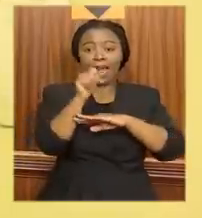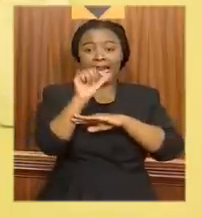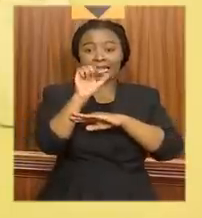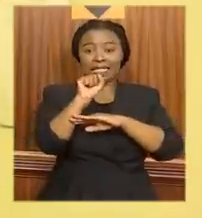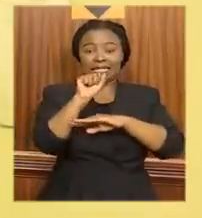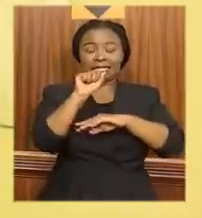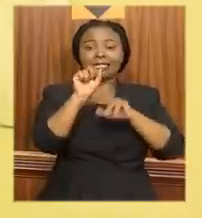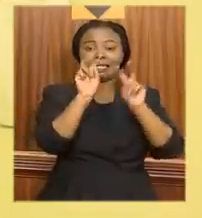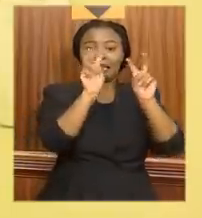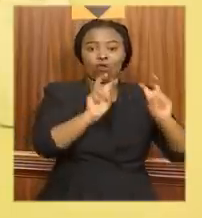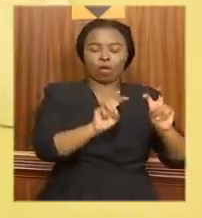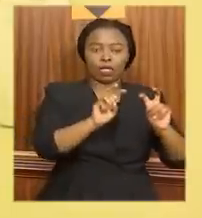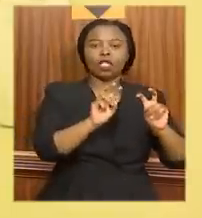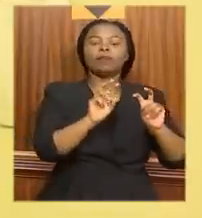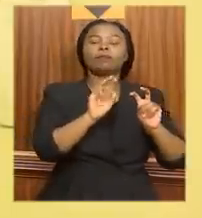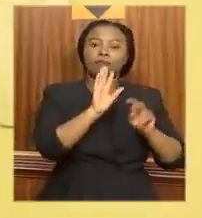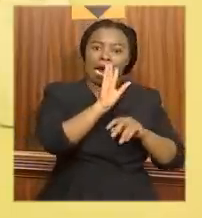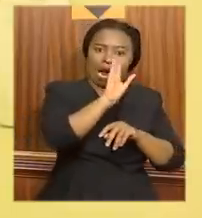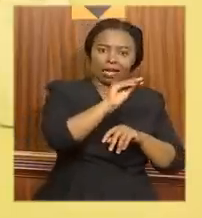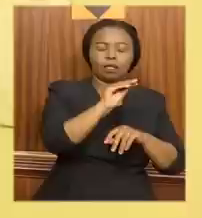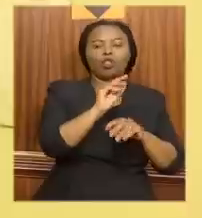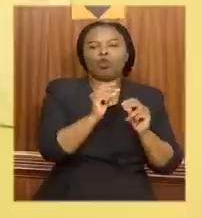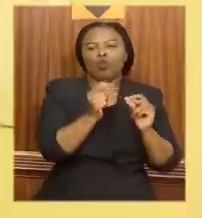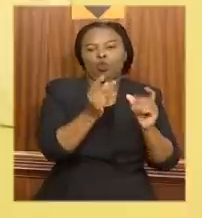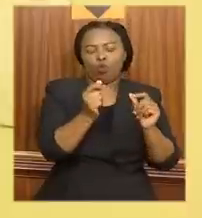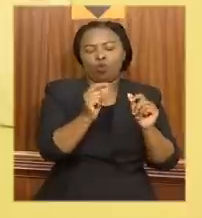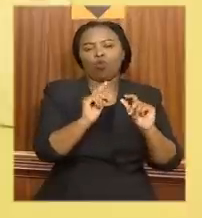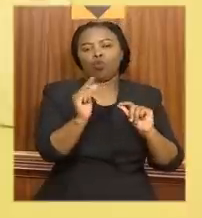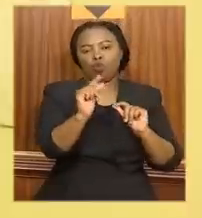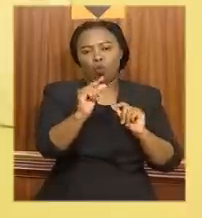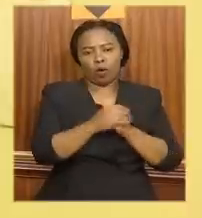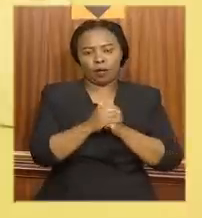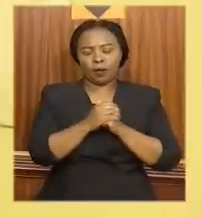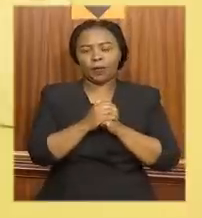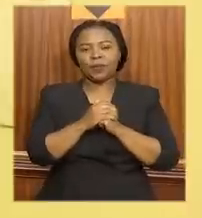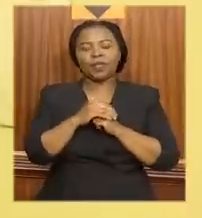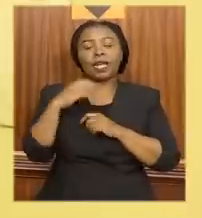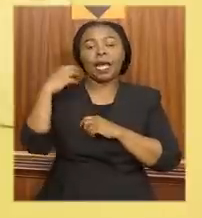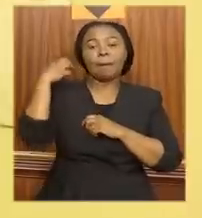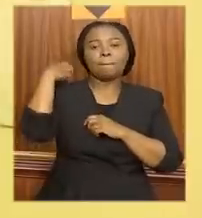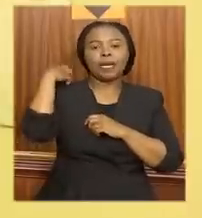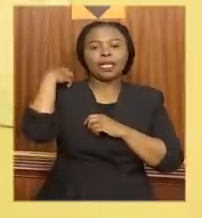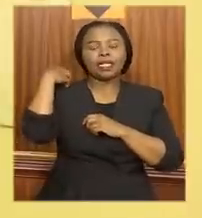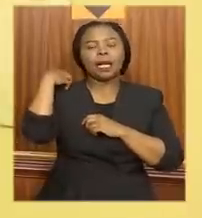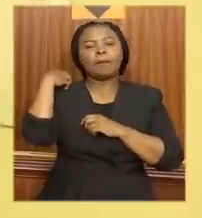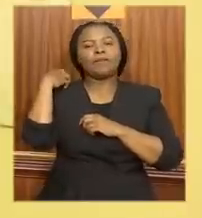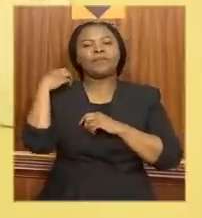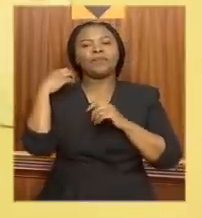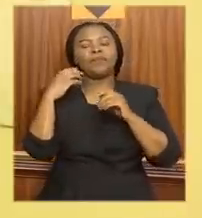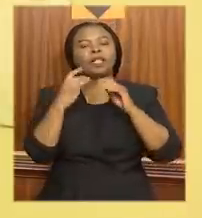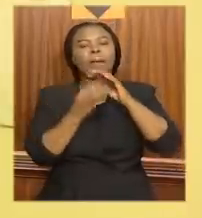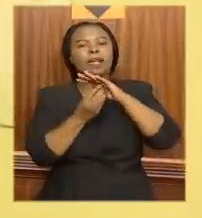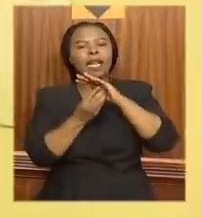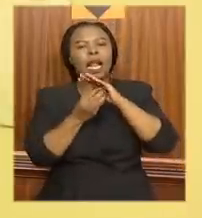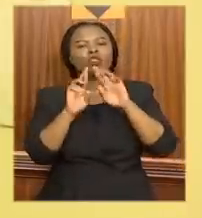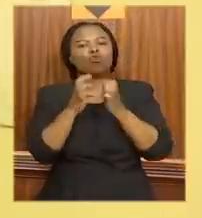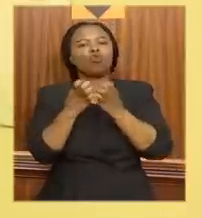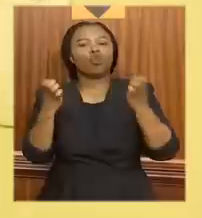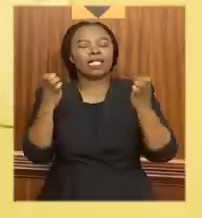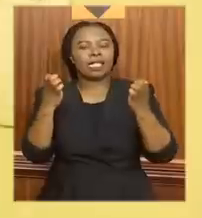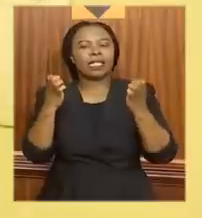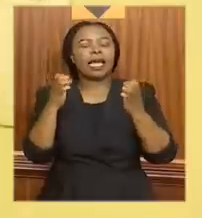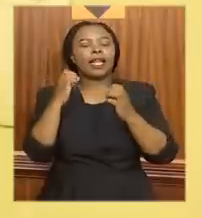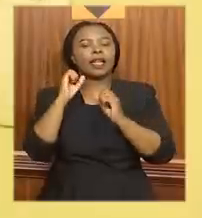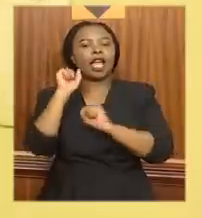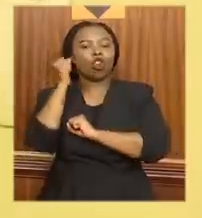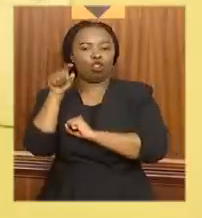soon as possible thereafter. The Minister of Mineral Resources and Energy will issue a determination for the